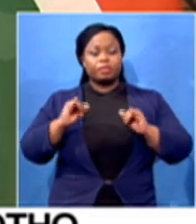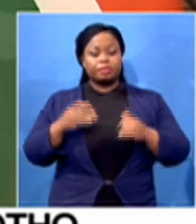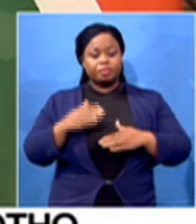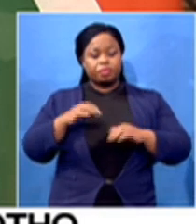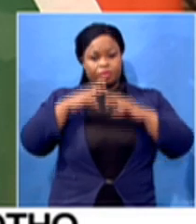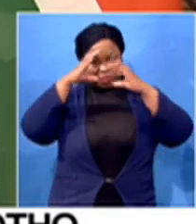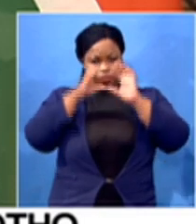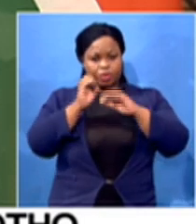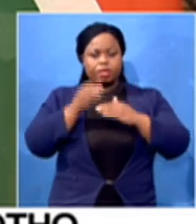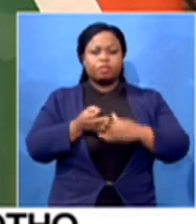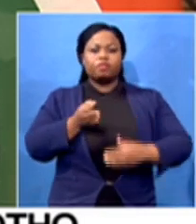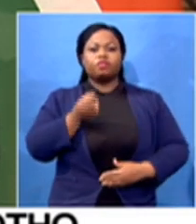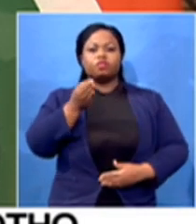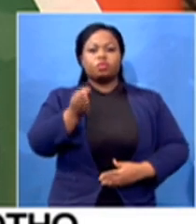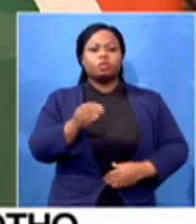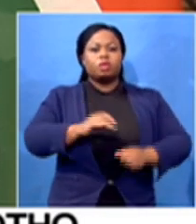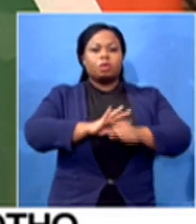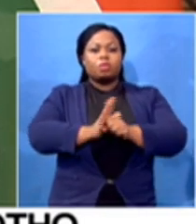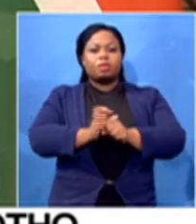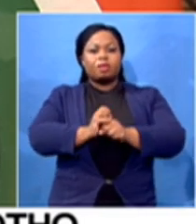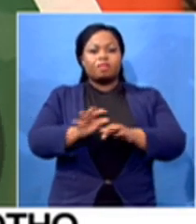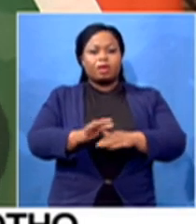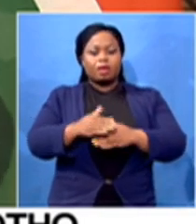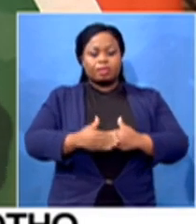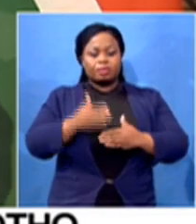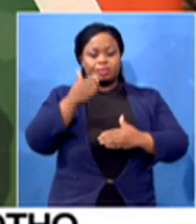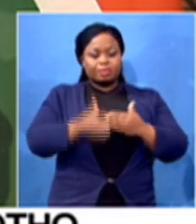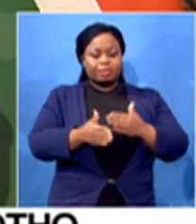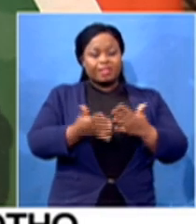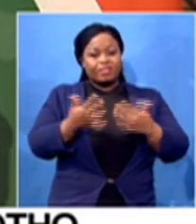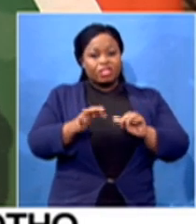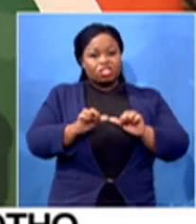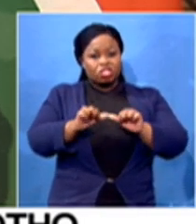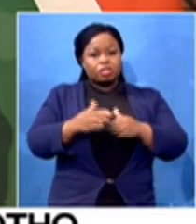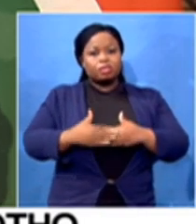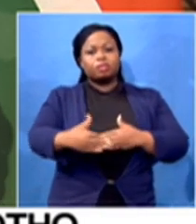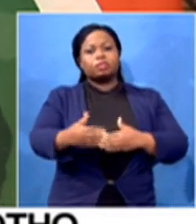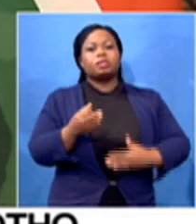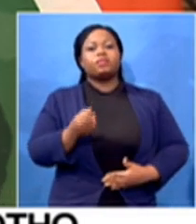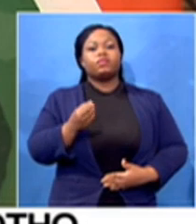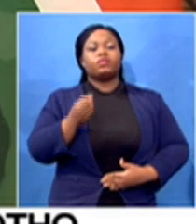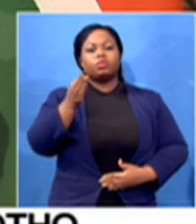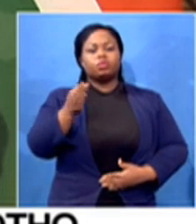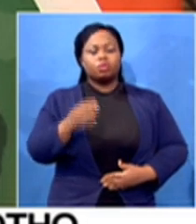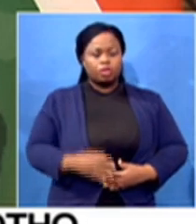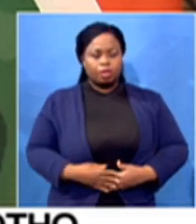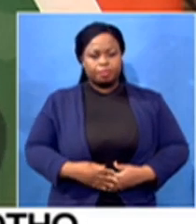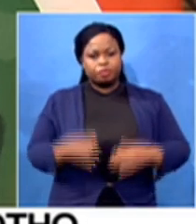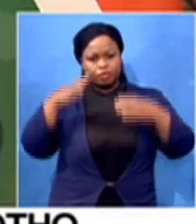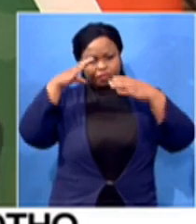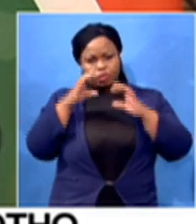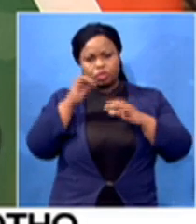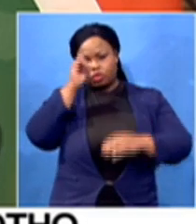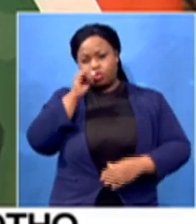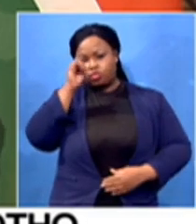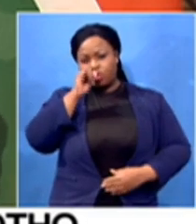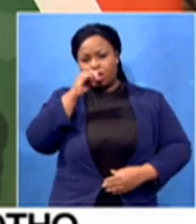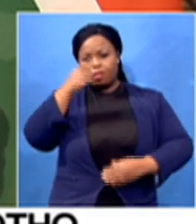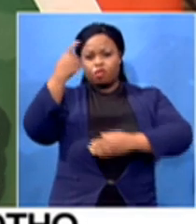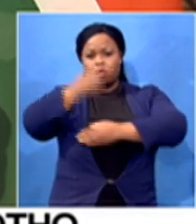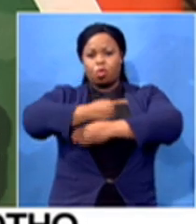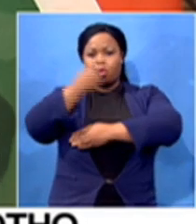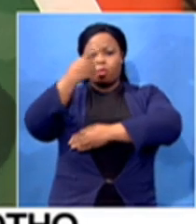COVID-19, and also deal with issues of cross-border crimes, issues of human